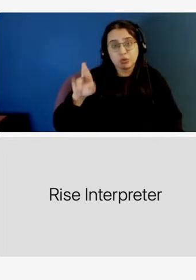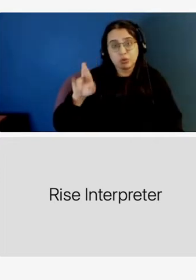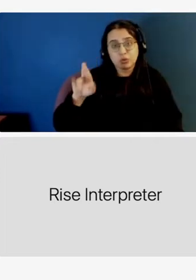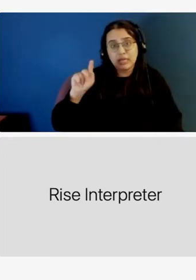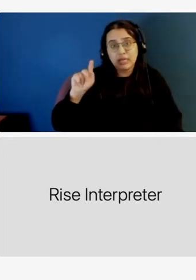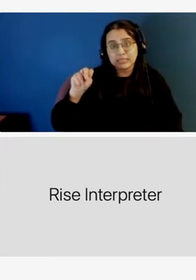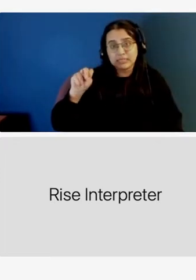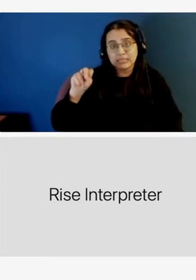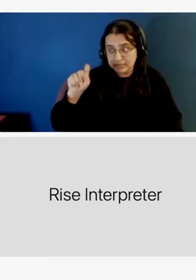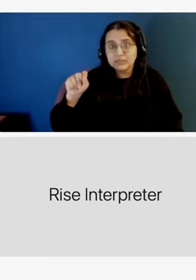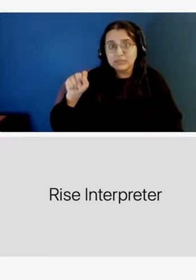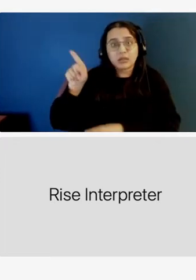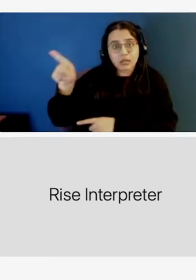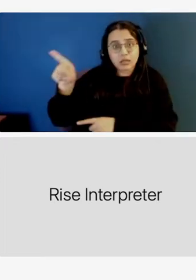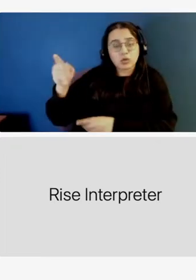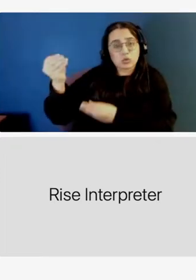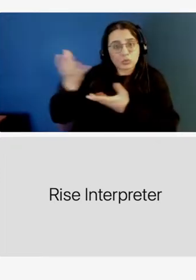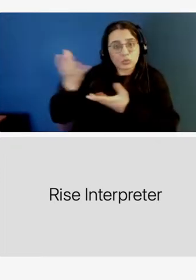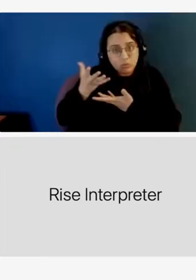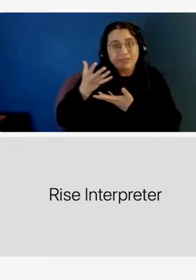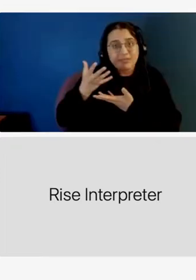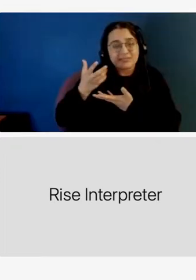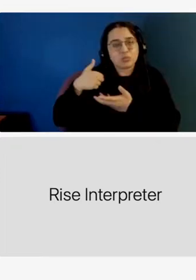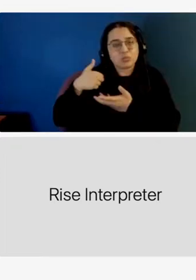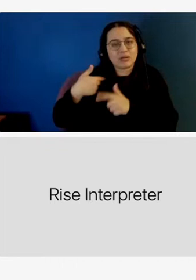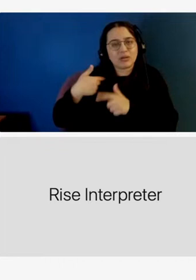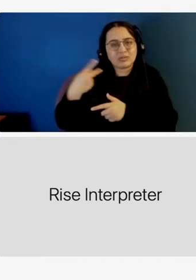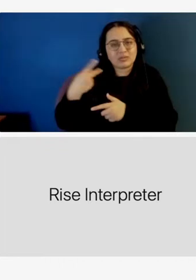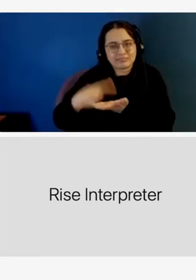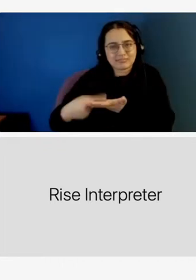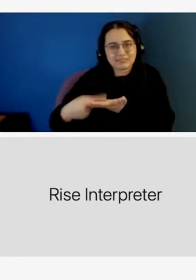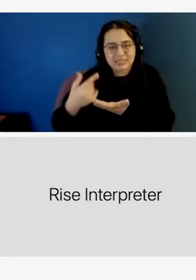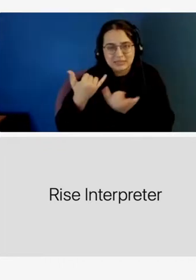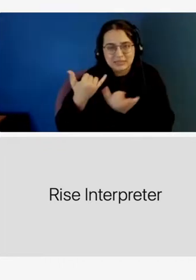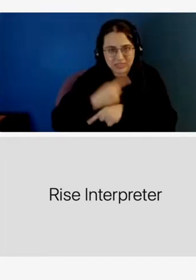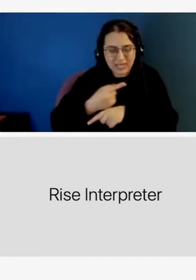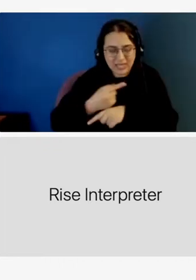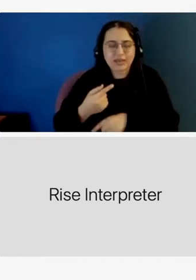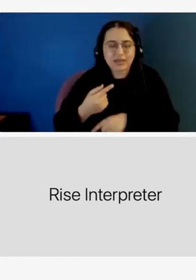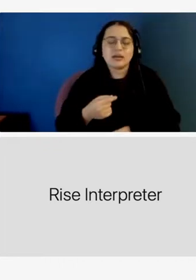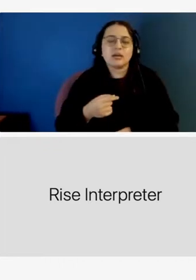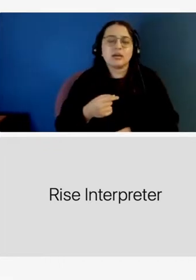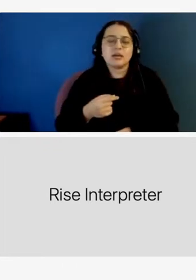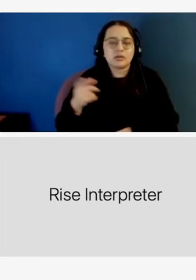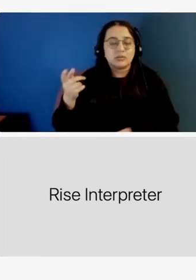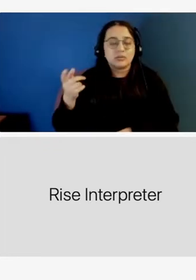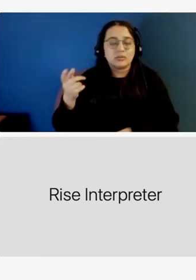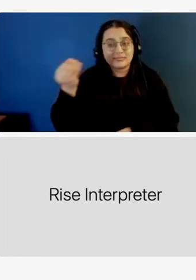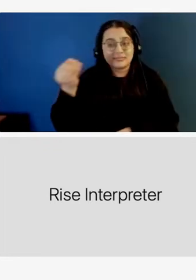to this earlier today, that the last time when we did the upgrade on Bloomington, when